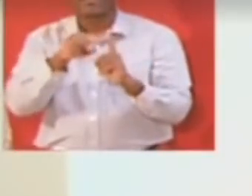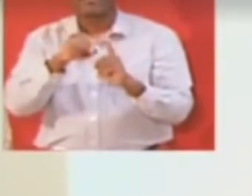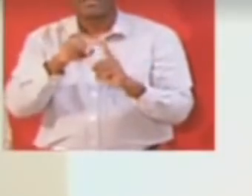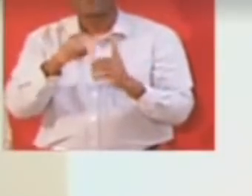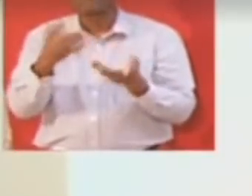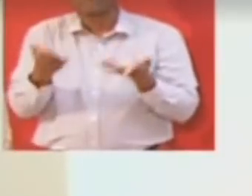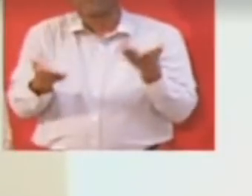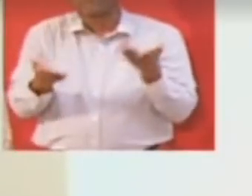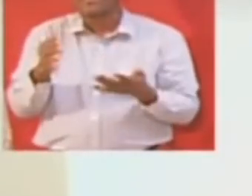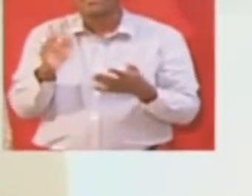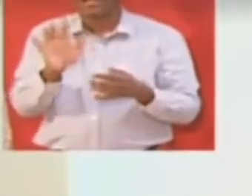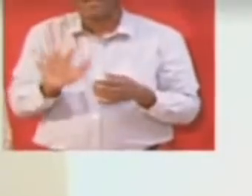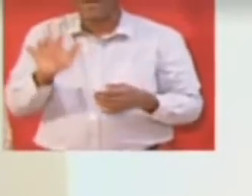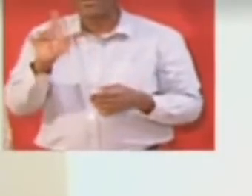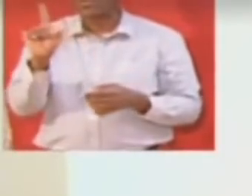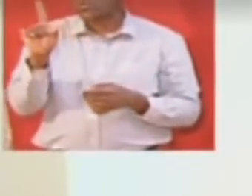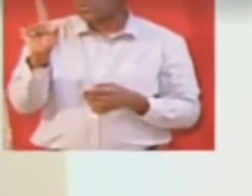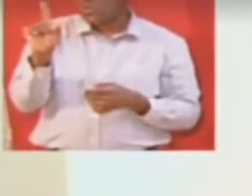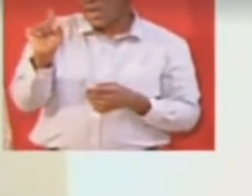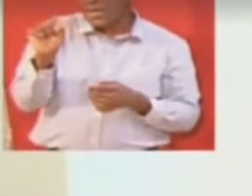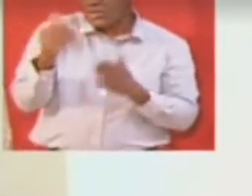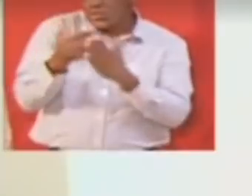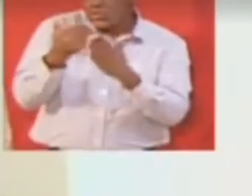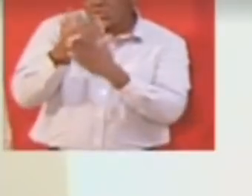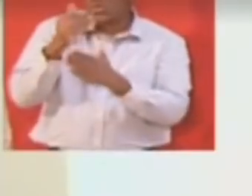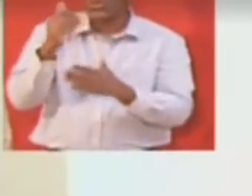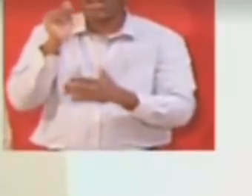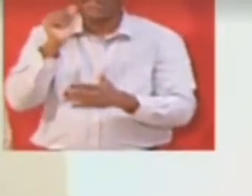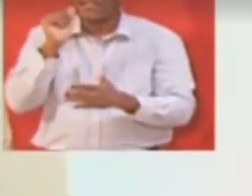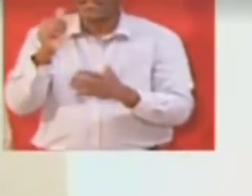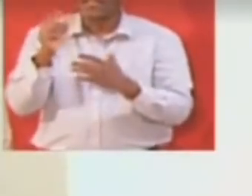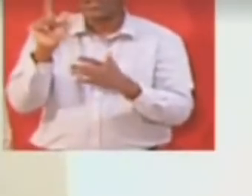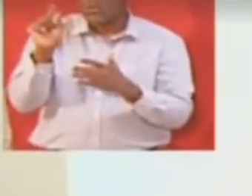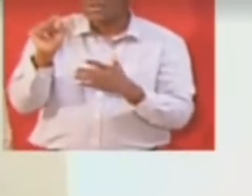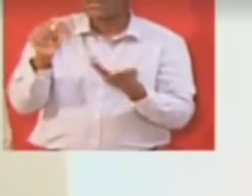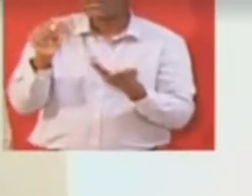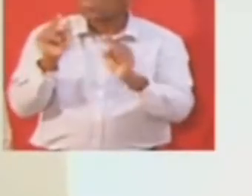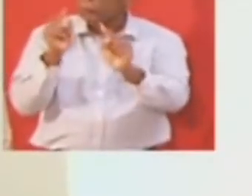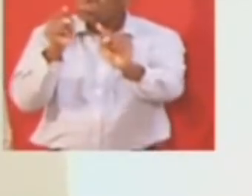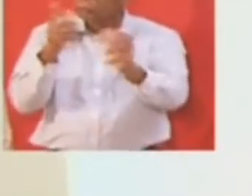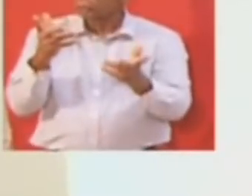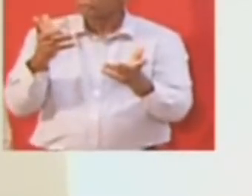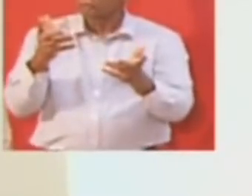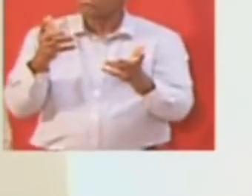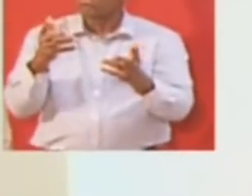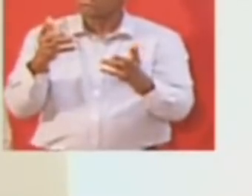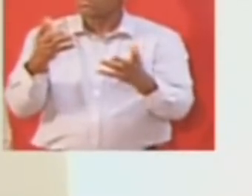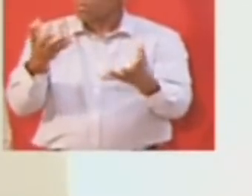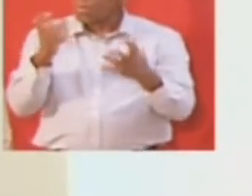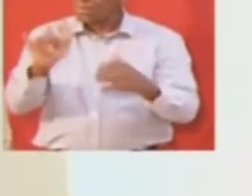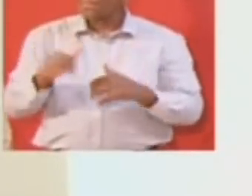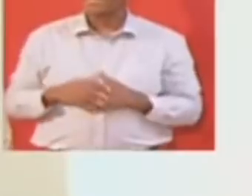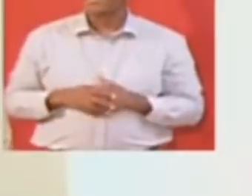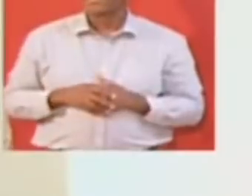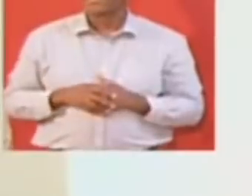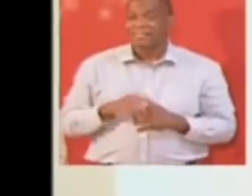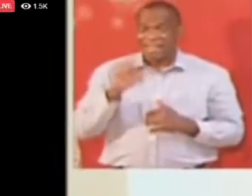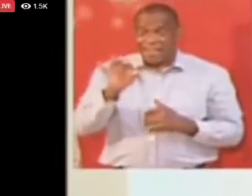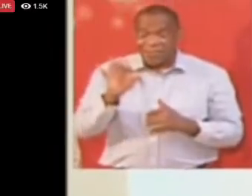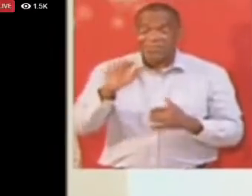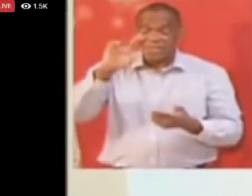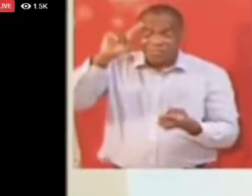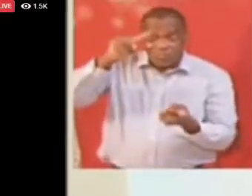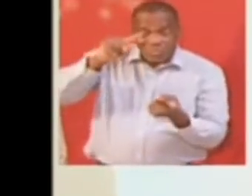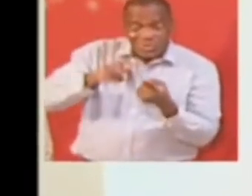infections per day, which is what the Caribbean leaders have set as a target to participate in this